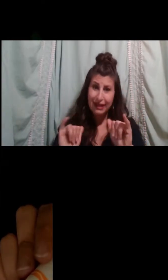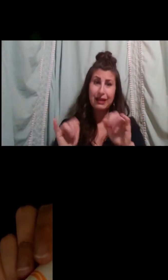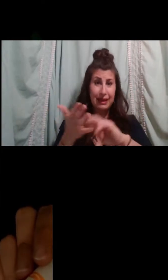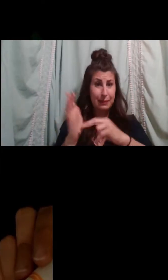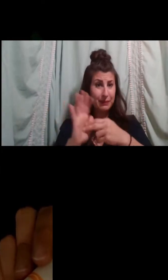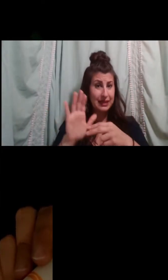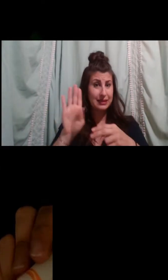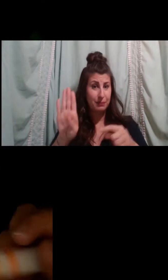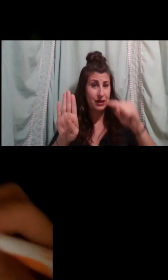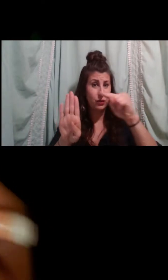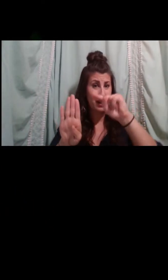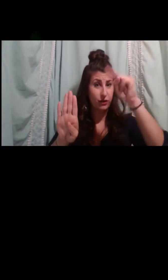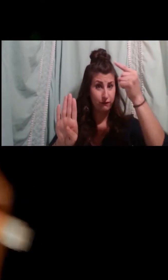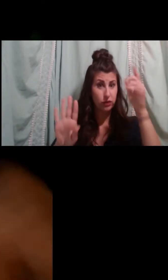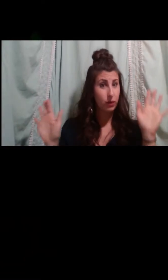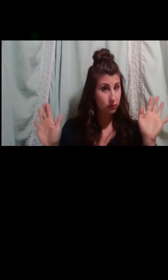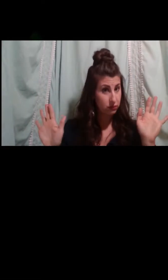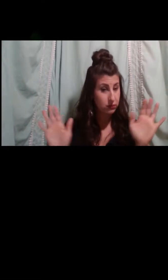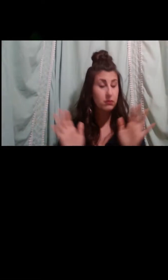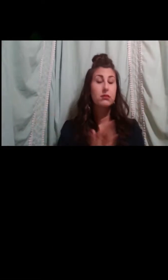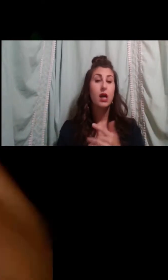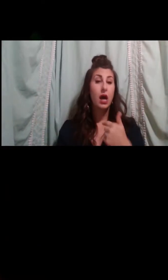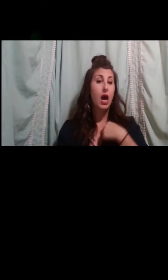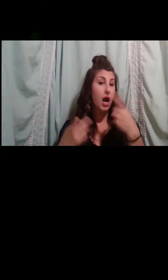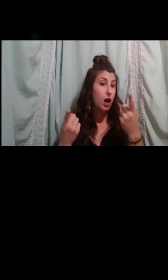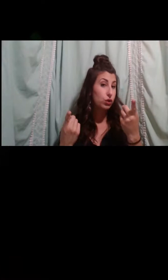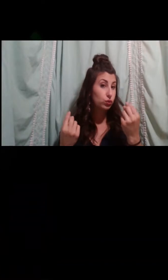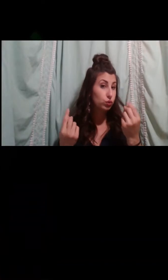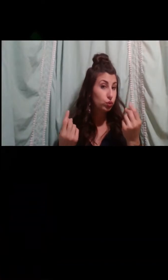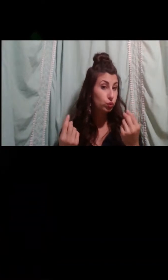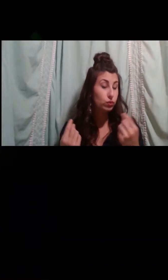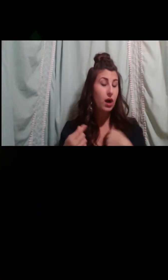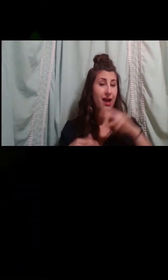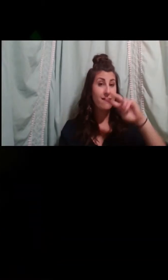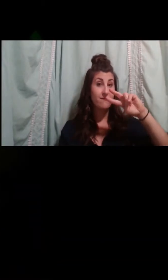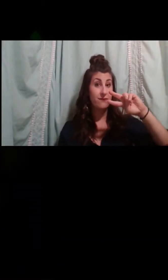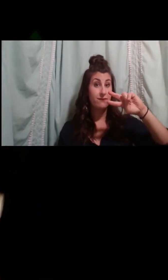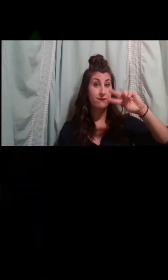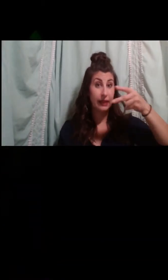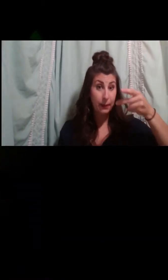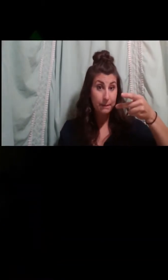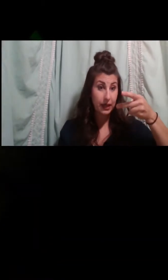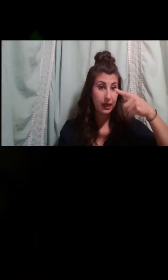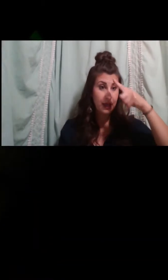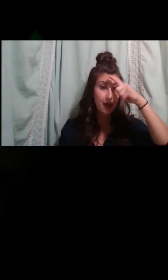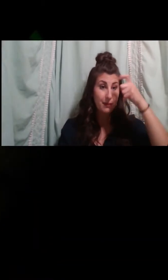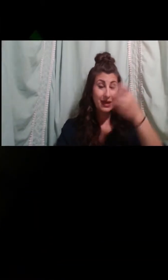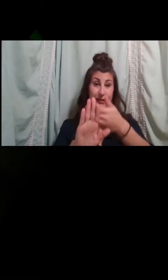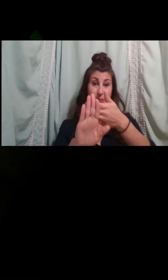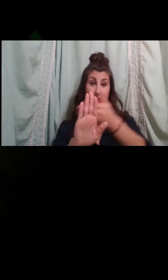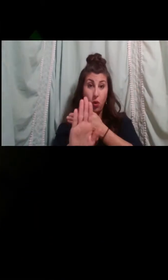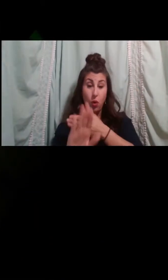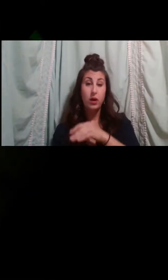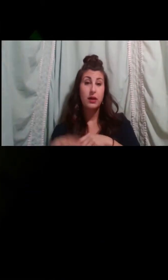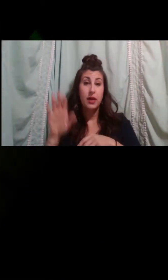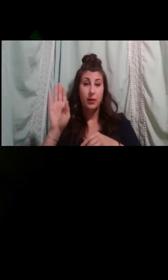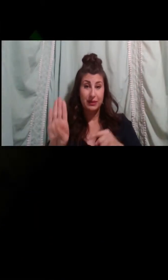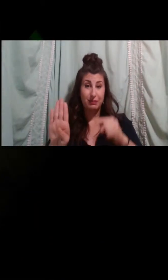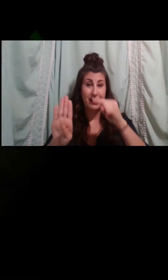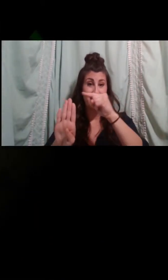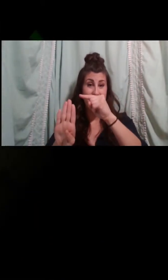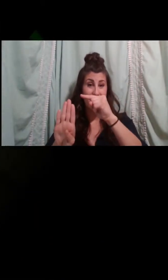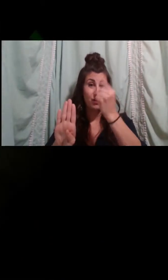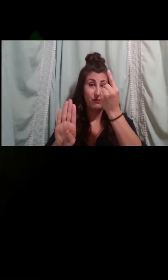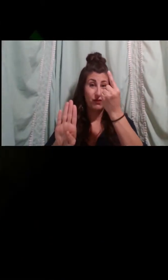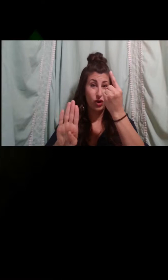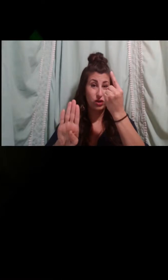1st power. So what I'm going to do is I'm going to flip it. It was b to the